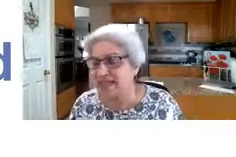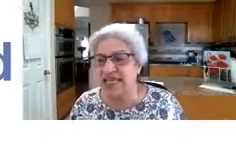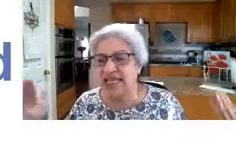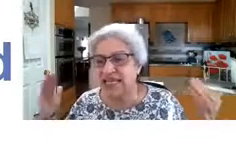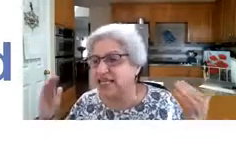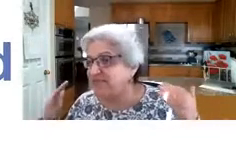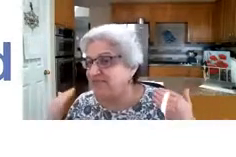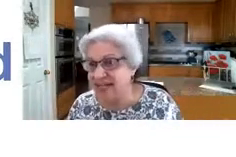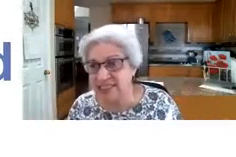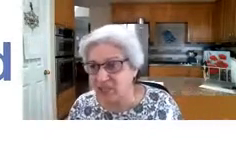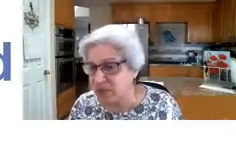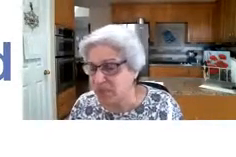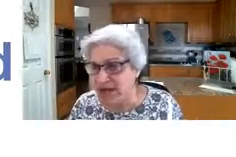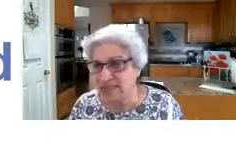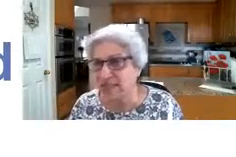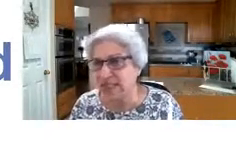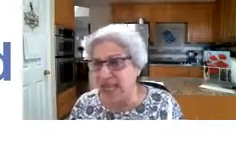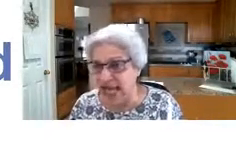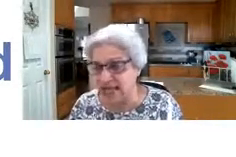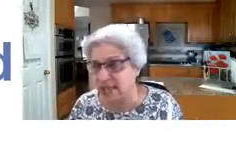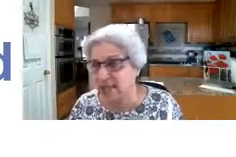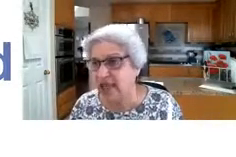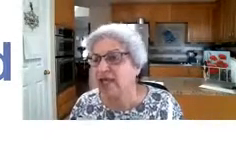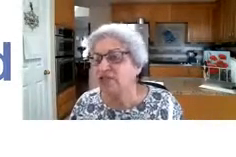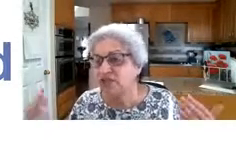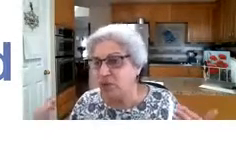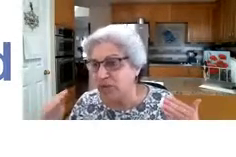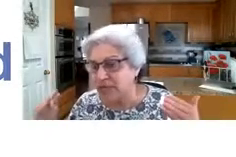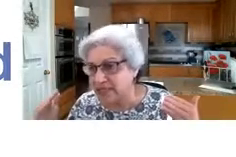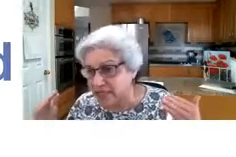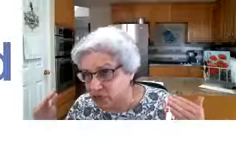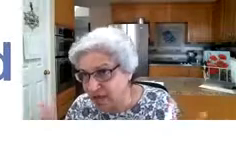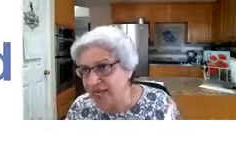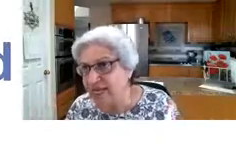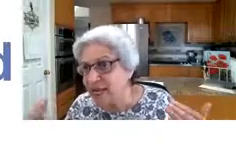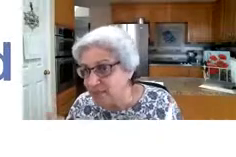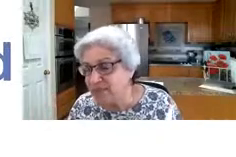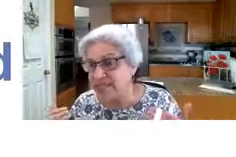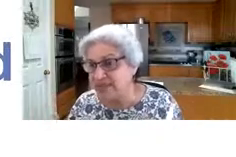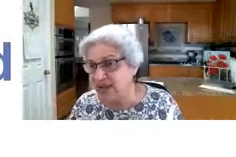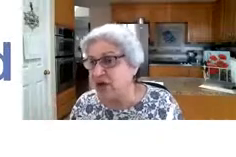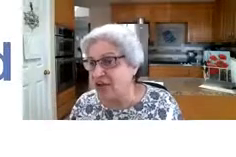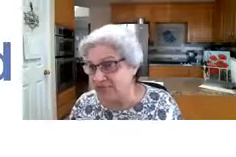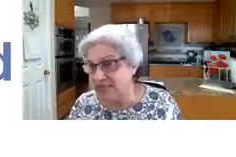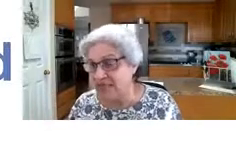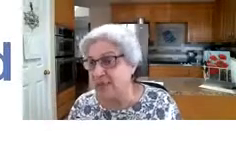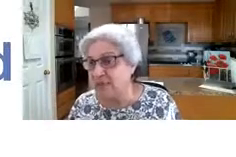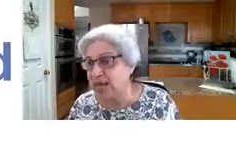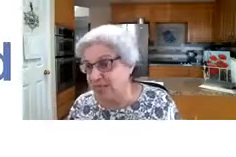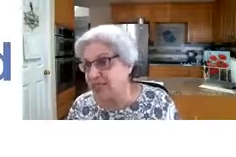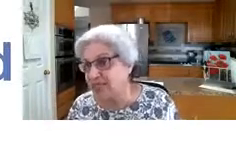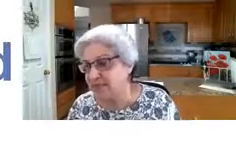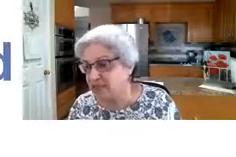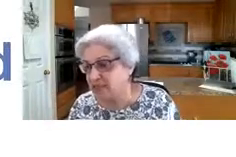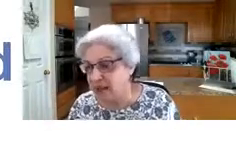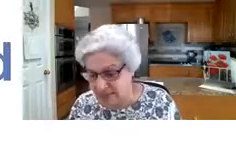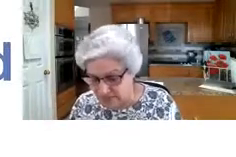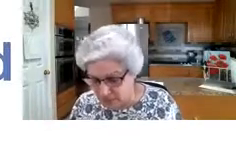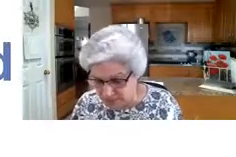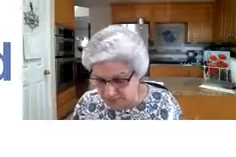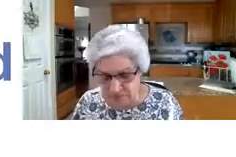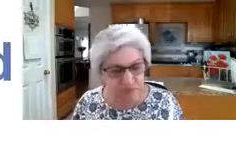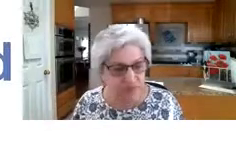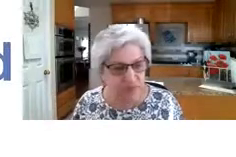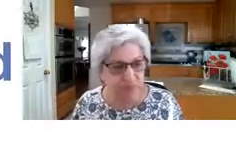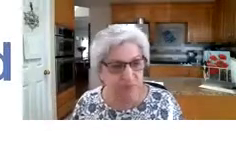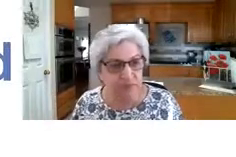people vaccinated as fast as we possibly can so that we can try to nip these variants in the bud as much as